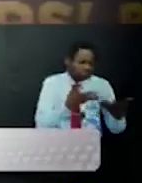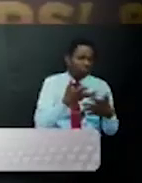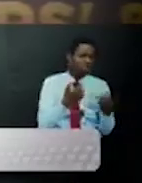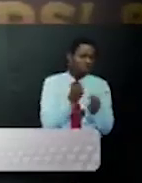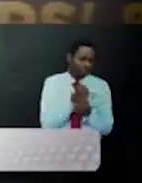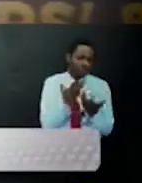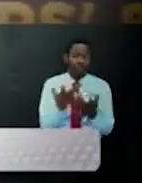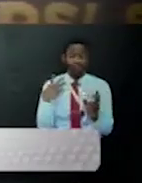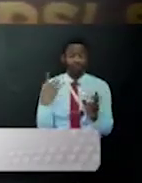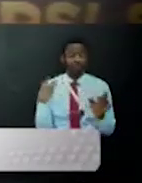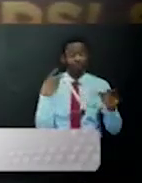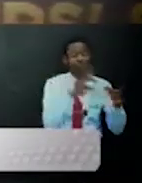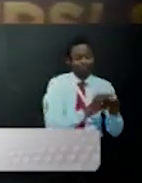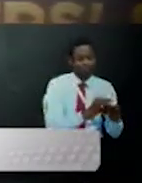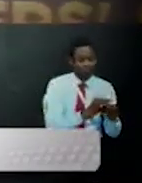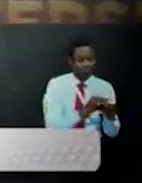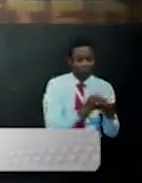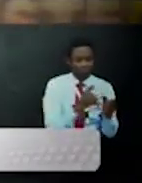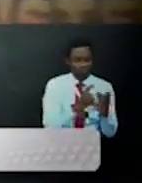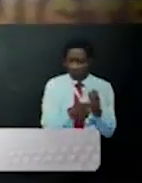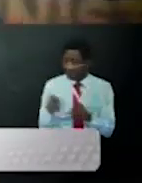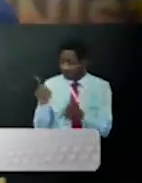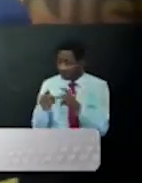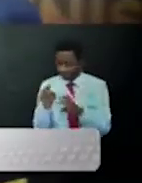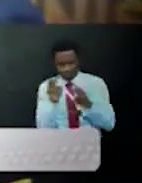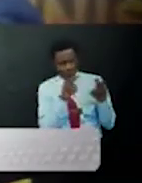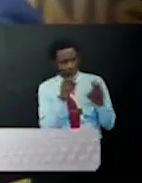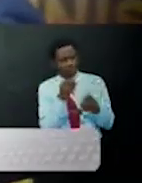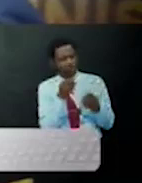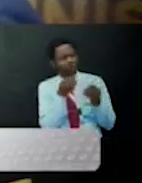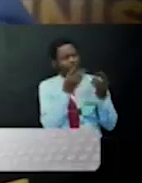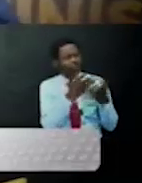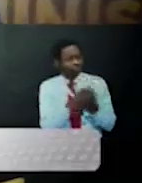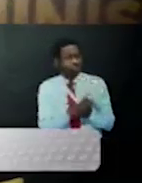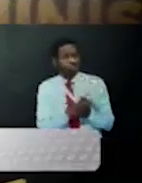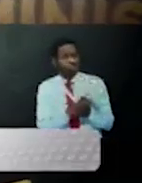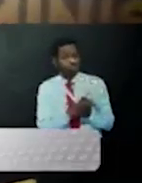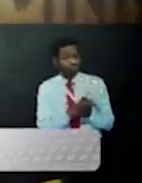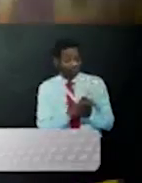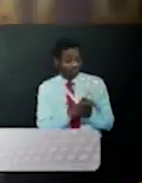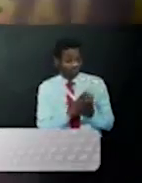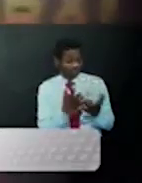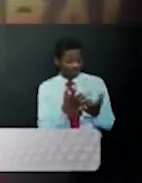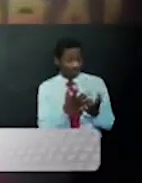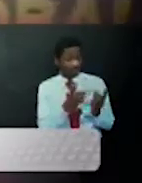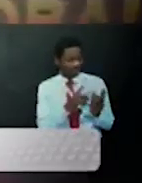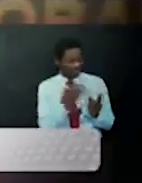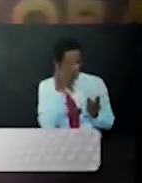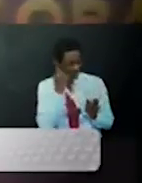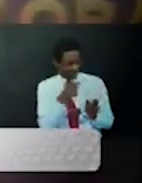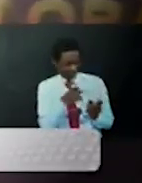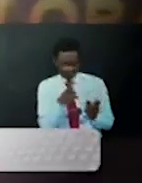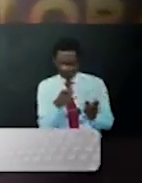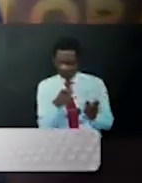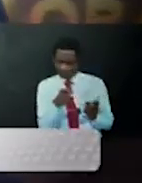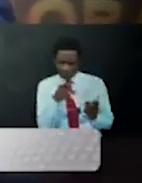please lift your head. When the battle goes sour and we are killing his people, you give him